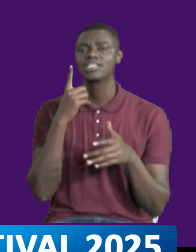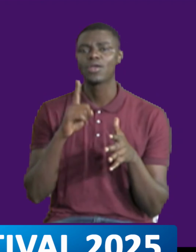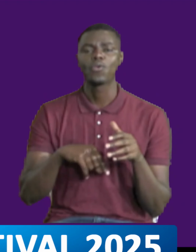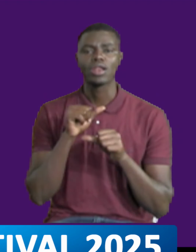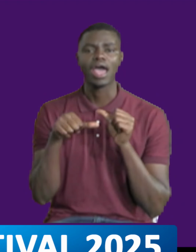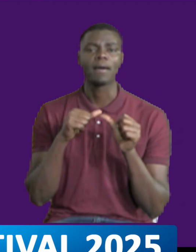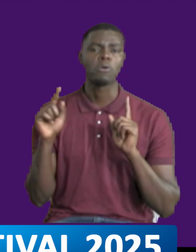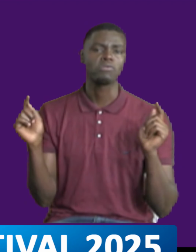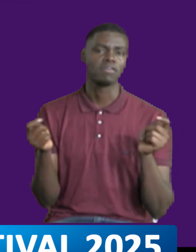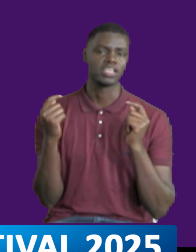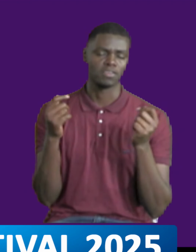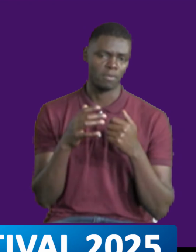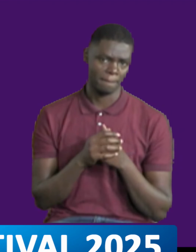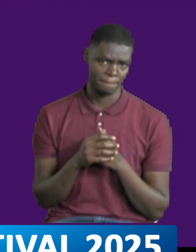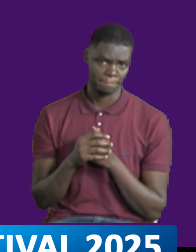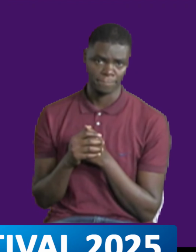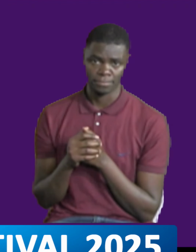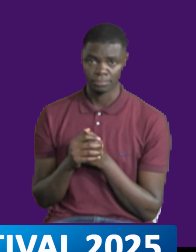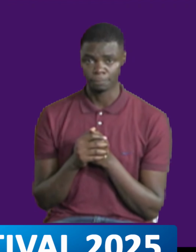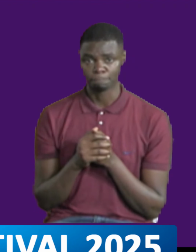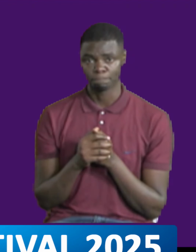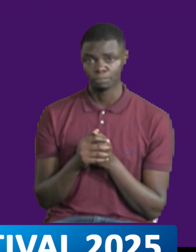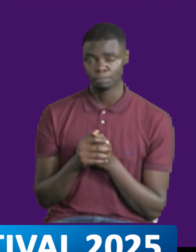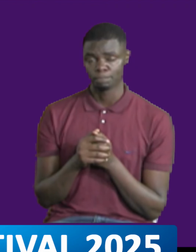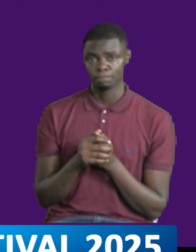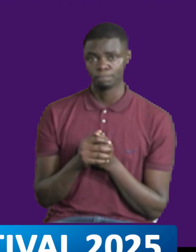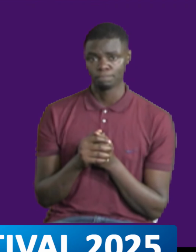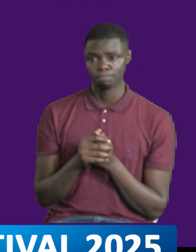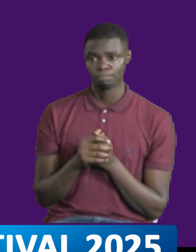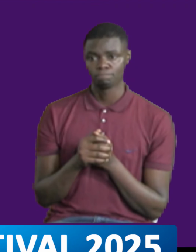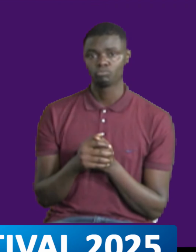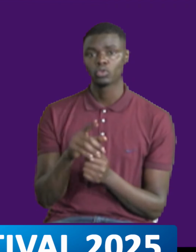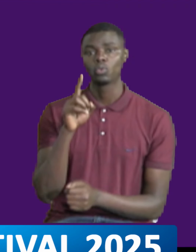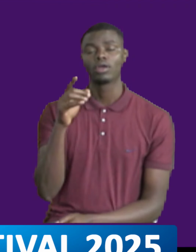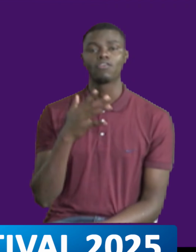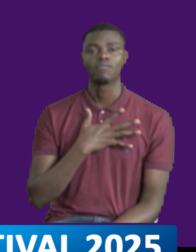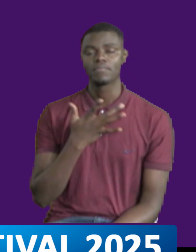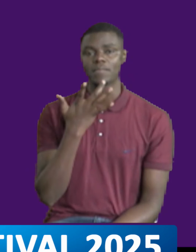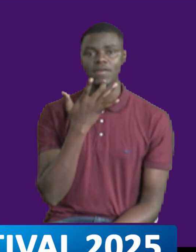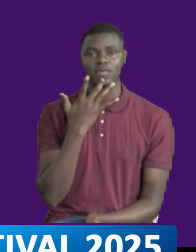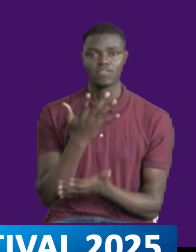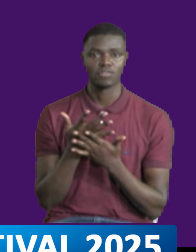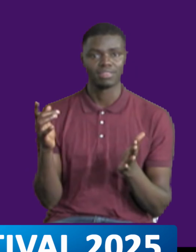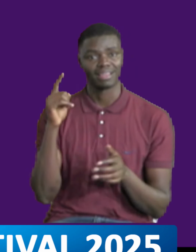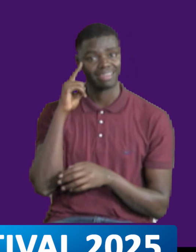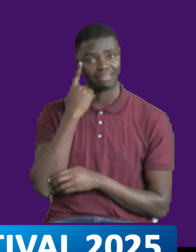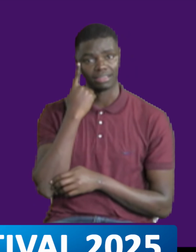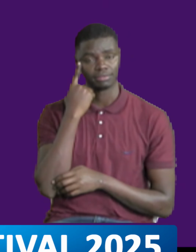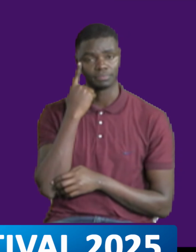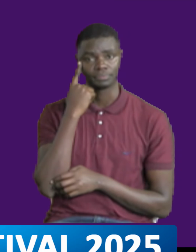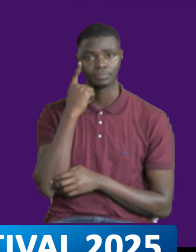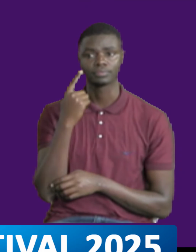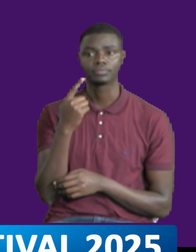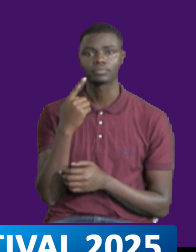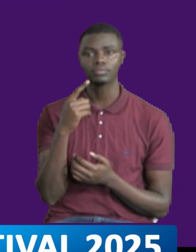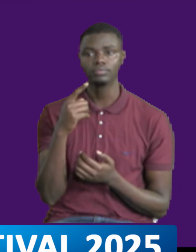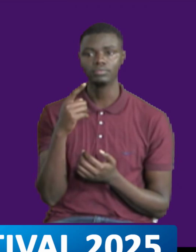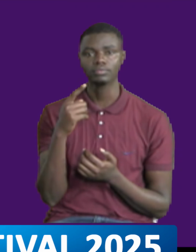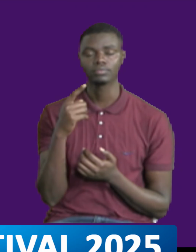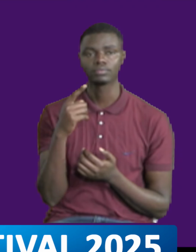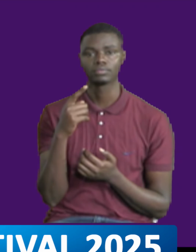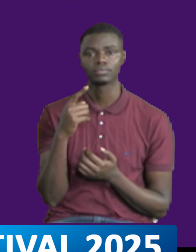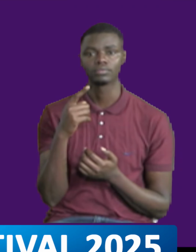has ended? Yeah, we one of my favorite things, and I think I took this